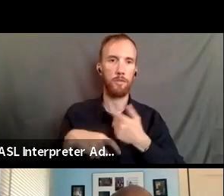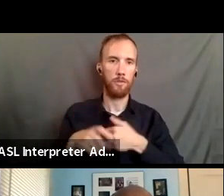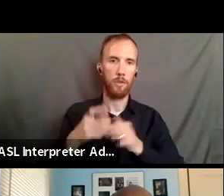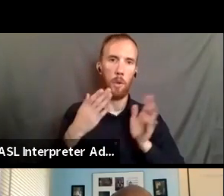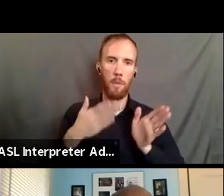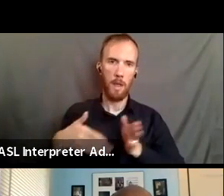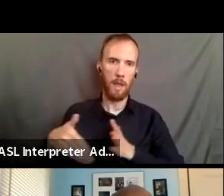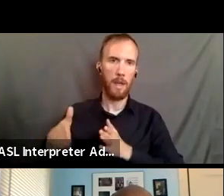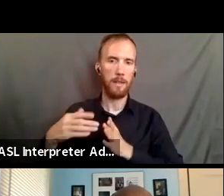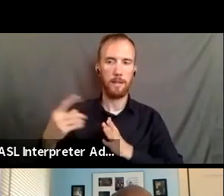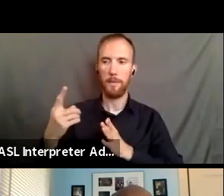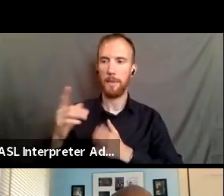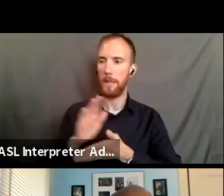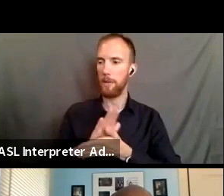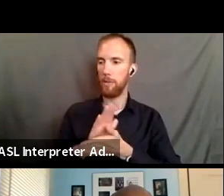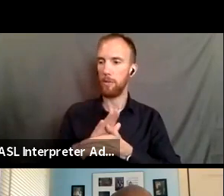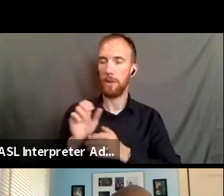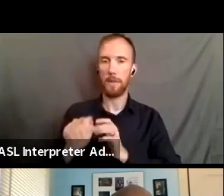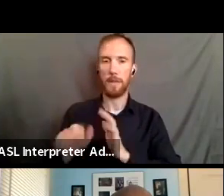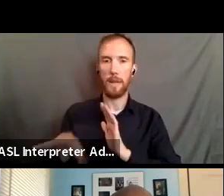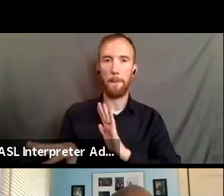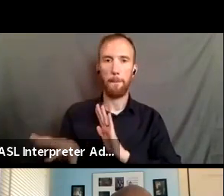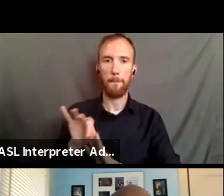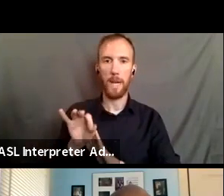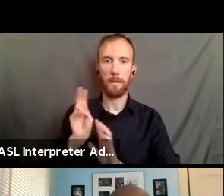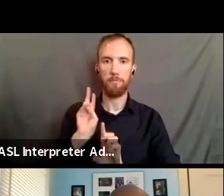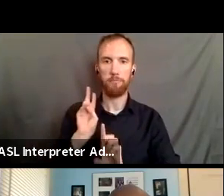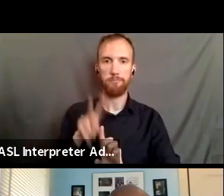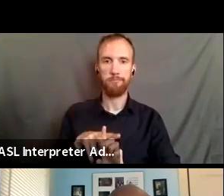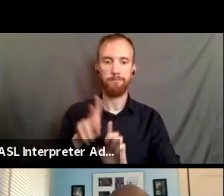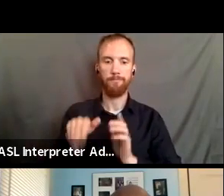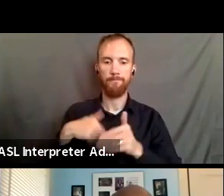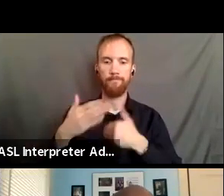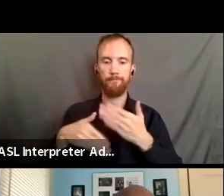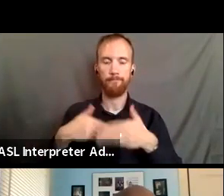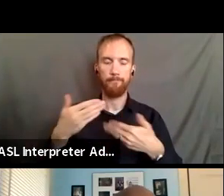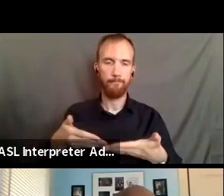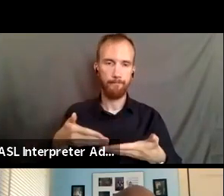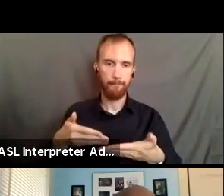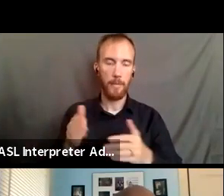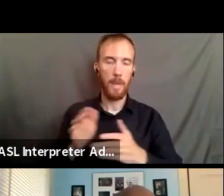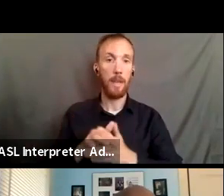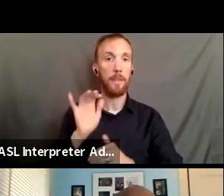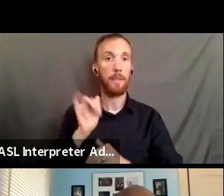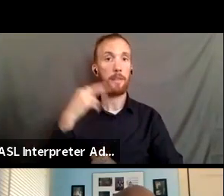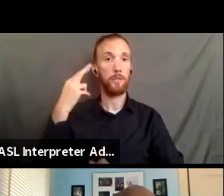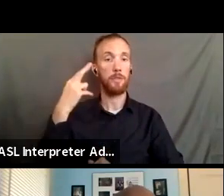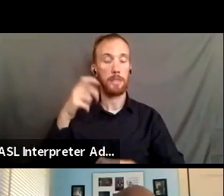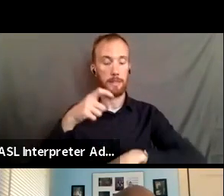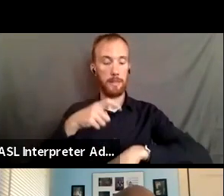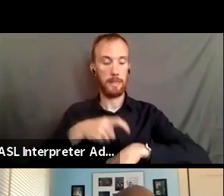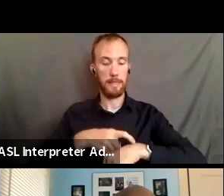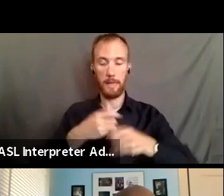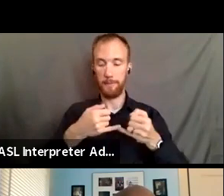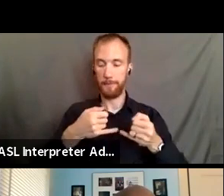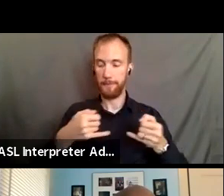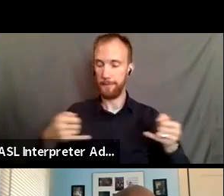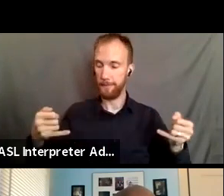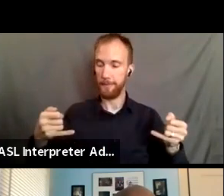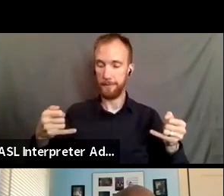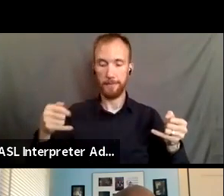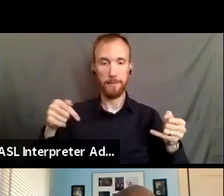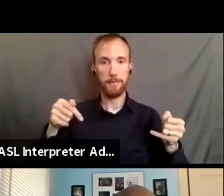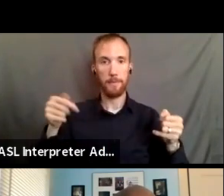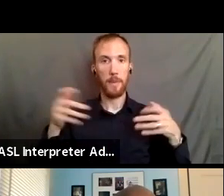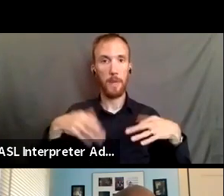a school could select at that point and so that's the importance of the timeline and certainly the schools the